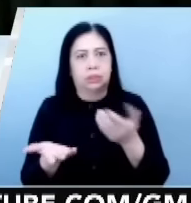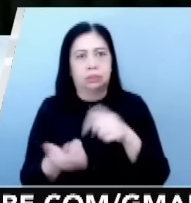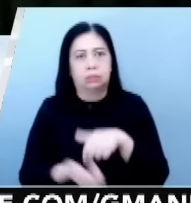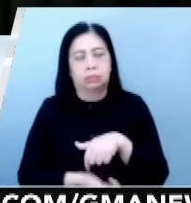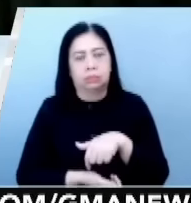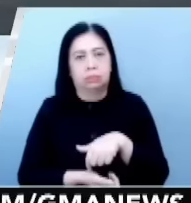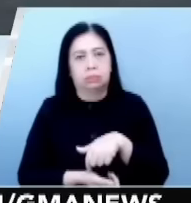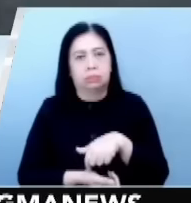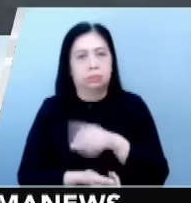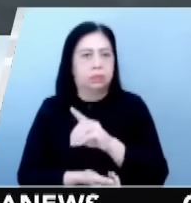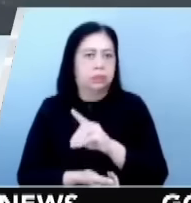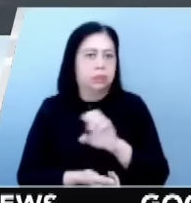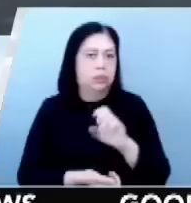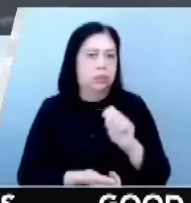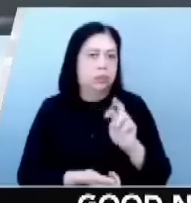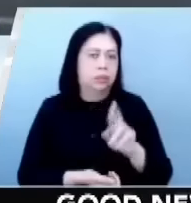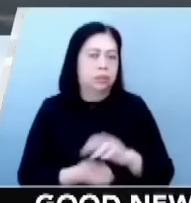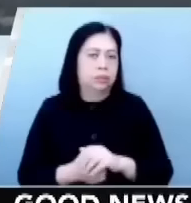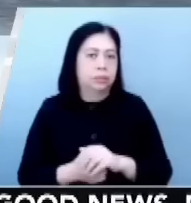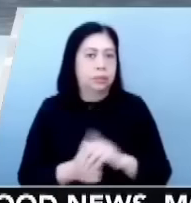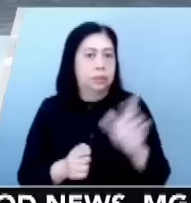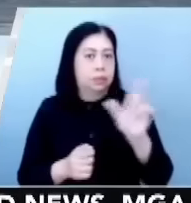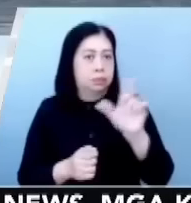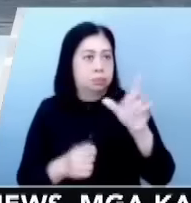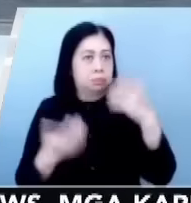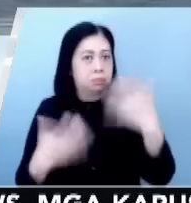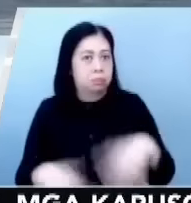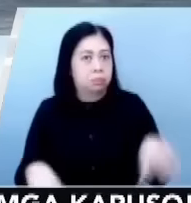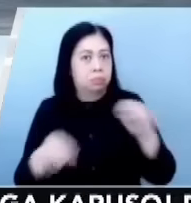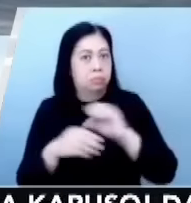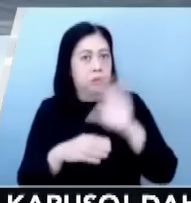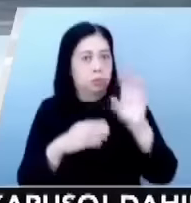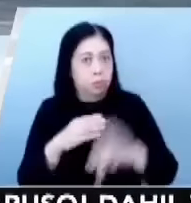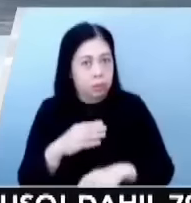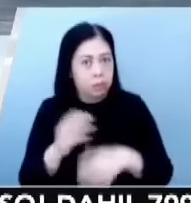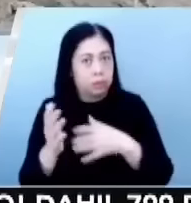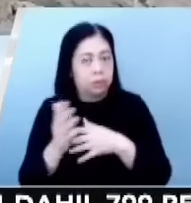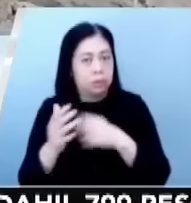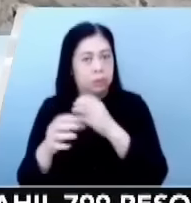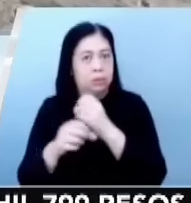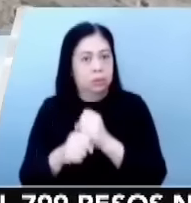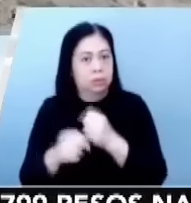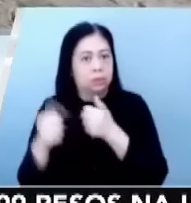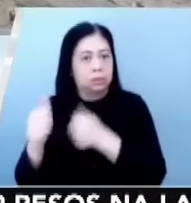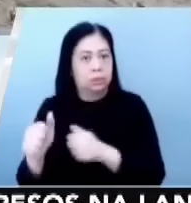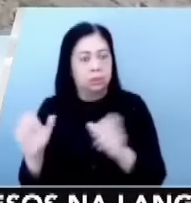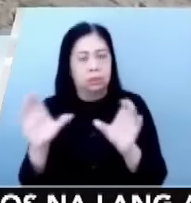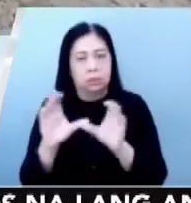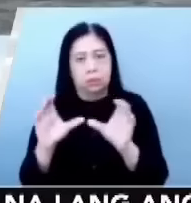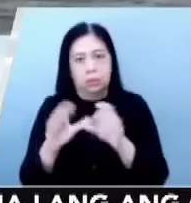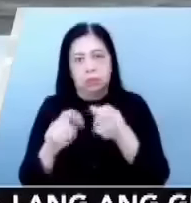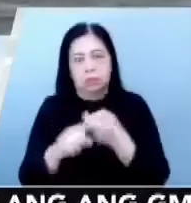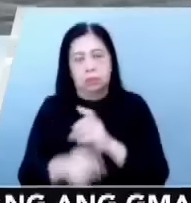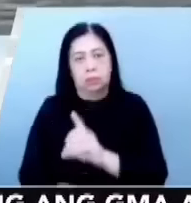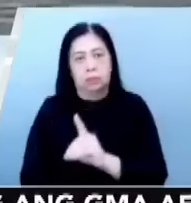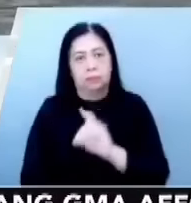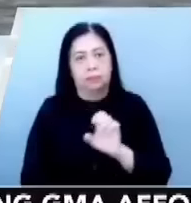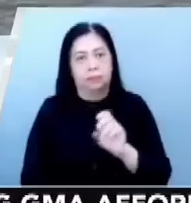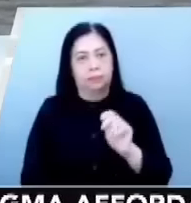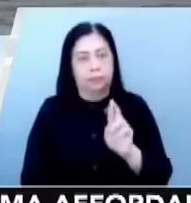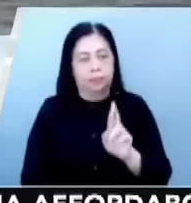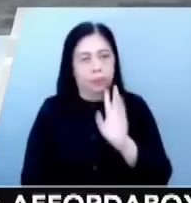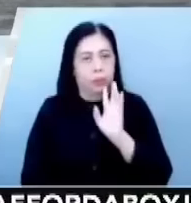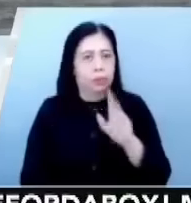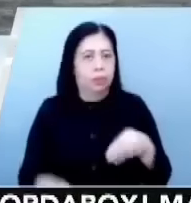by the DNR. Sa oras na makumpleto ang mga requirement at makakuha ng compliance certificate mula sa DNR, bibigyan sila ng